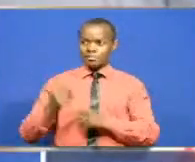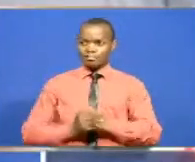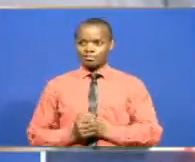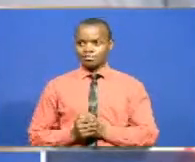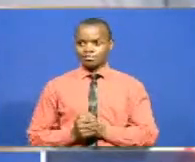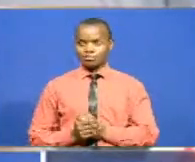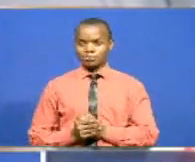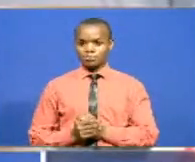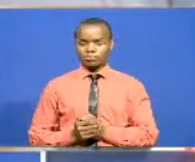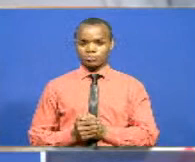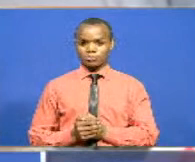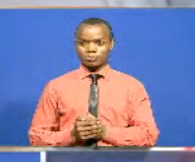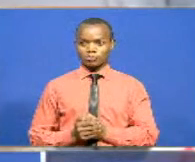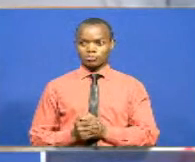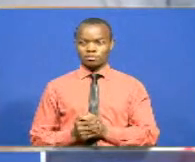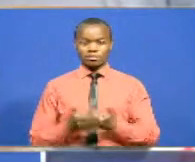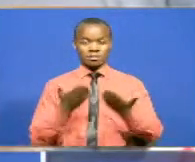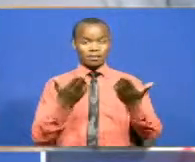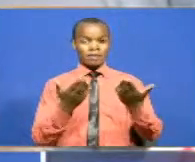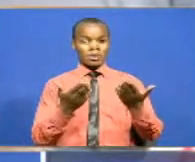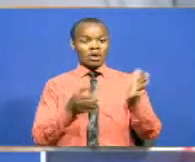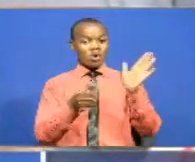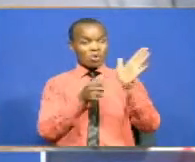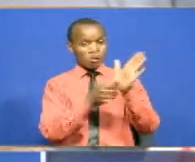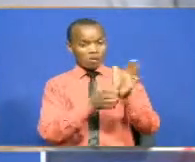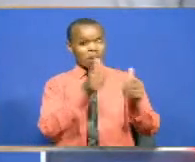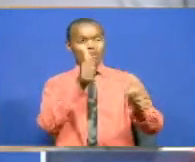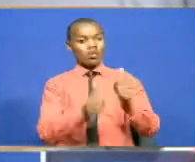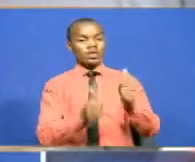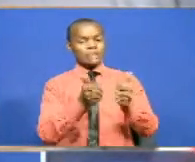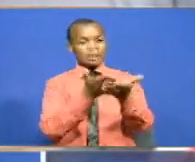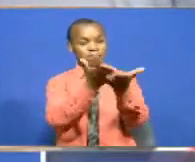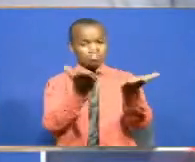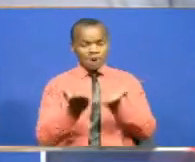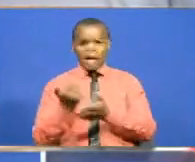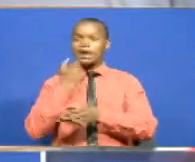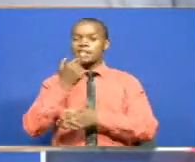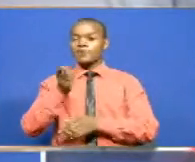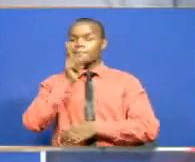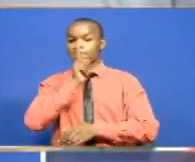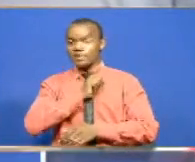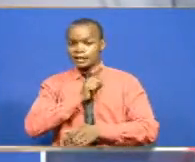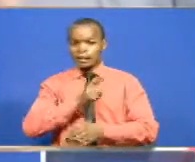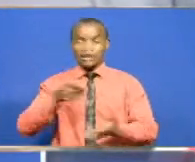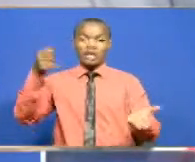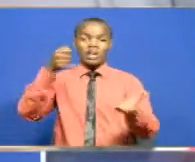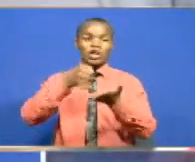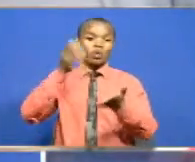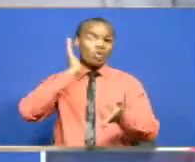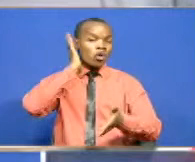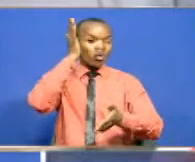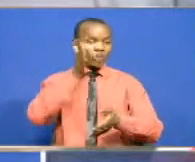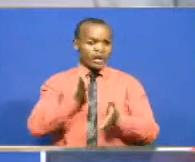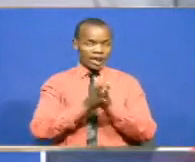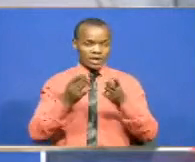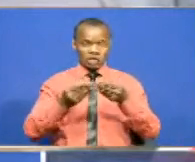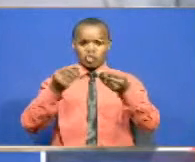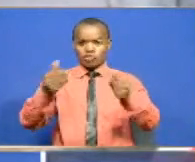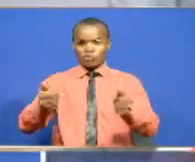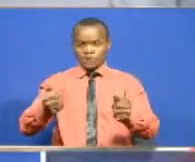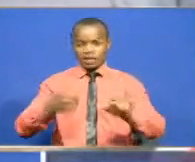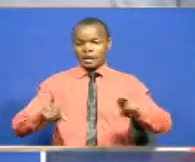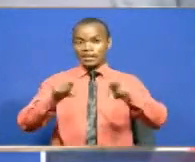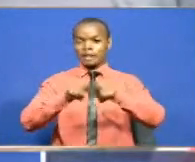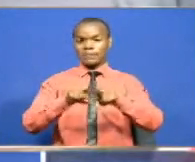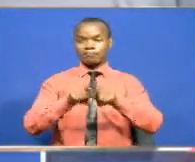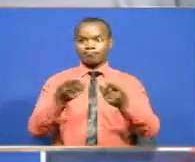issues can and will be taken on board. And they have appointed a representative, three